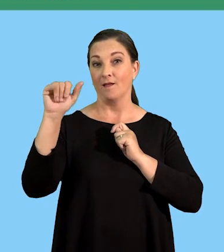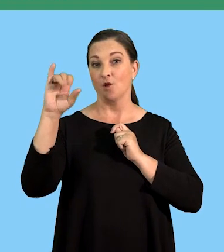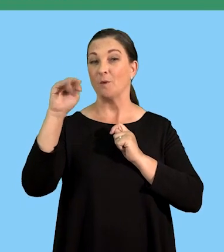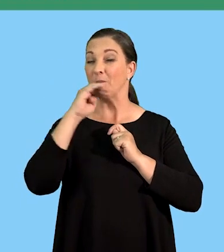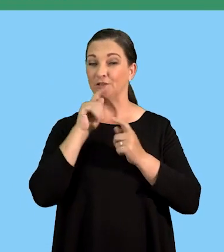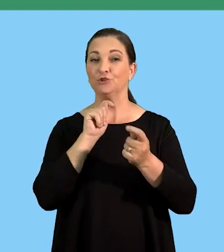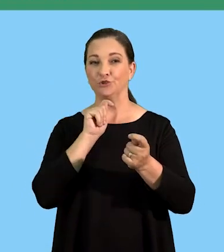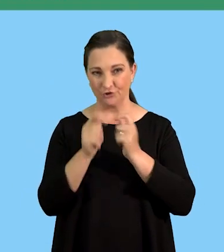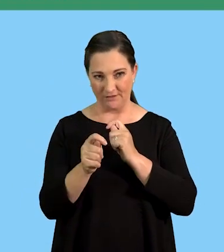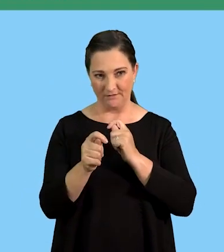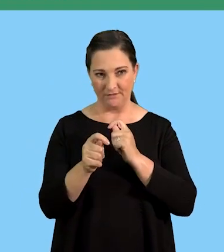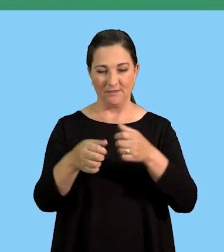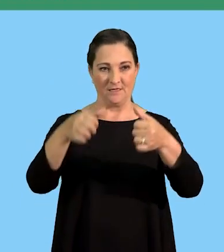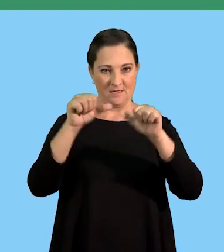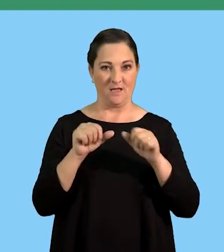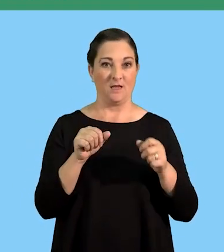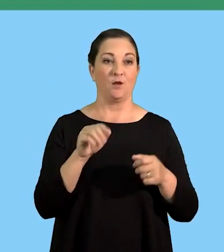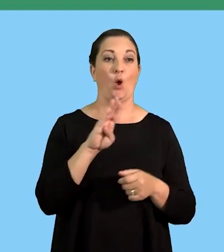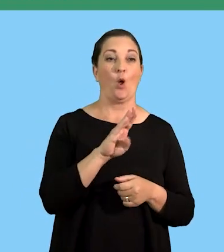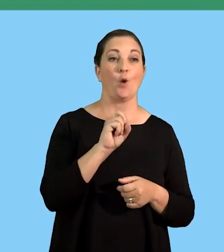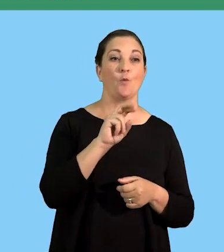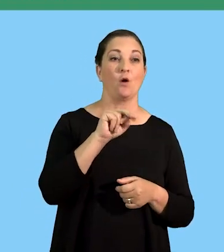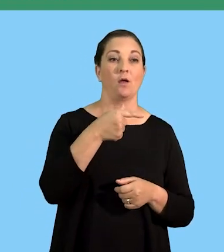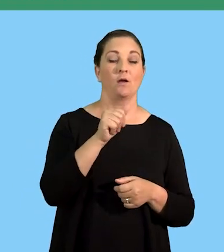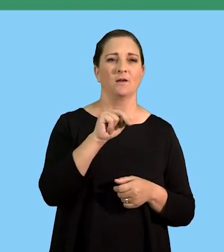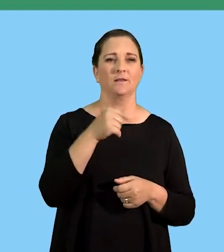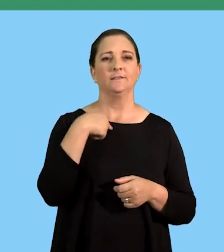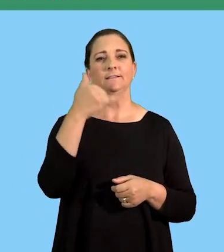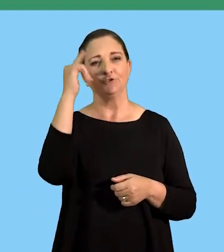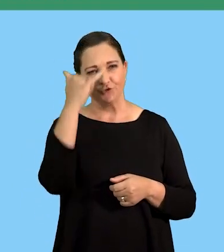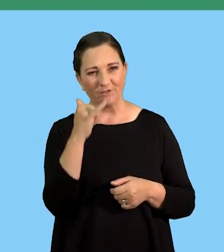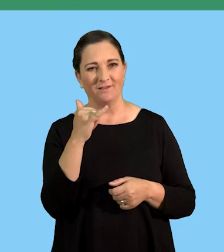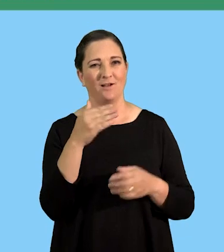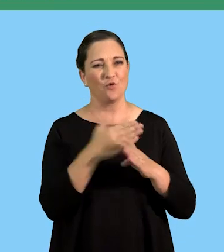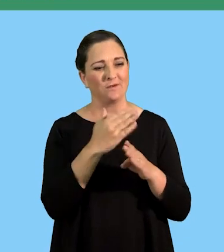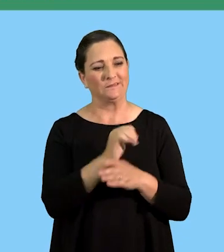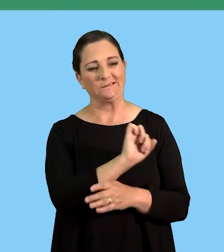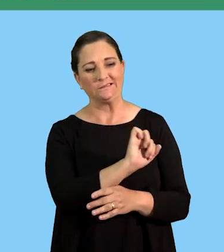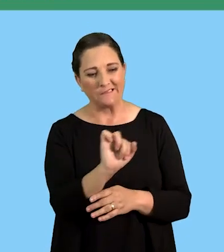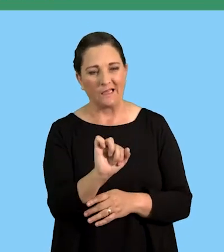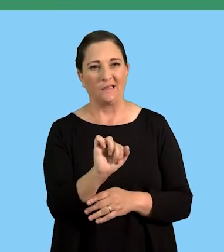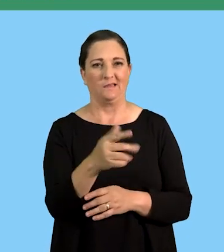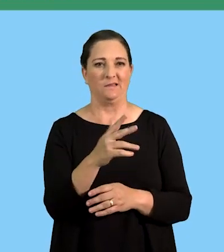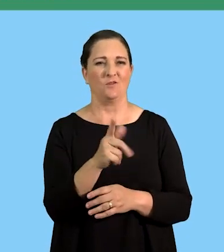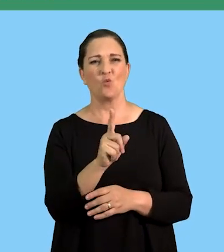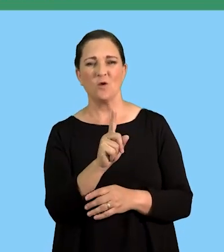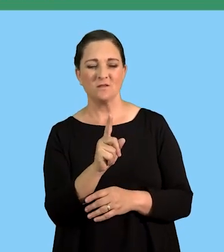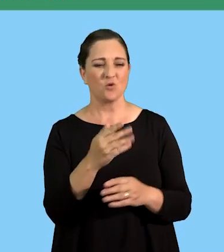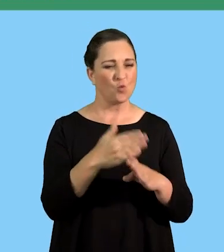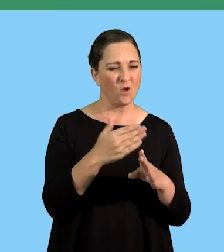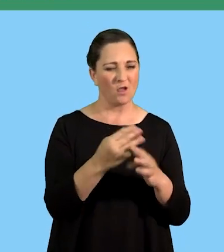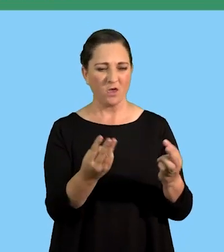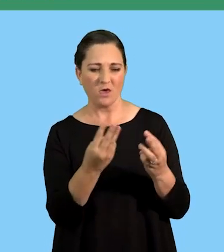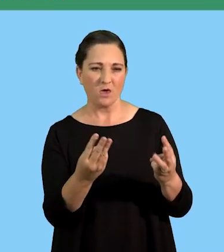Then Bongani, who checks employees' competency, this has to do with checking the situation to say, is